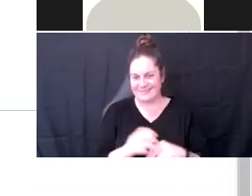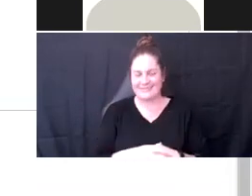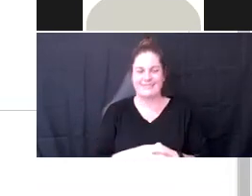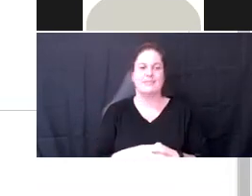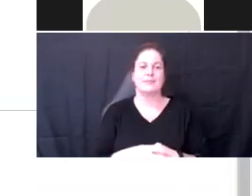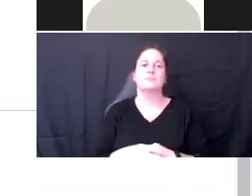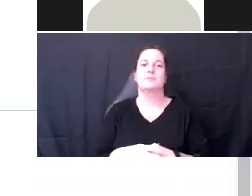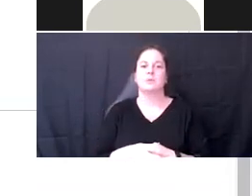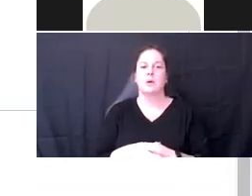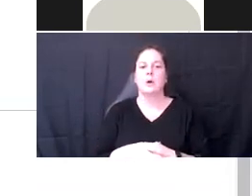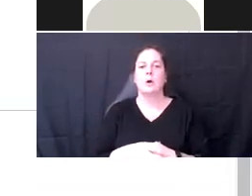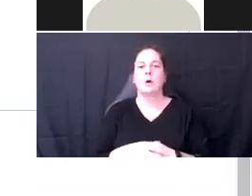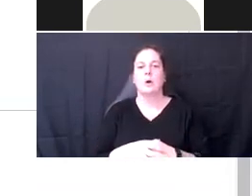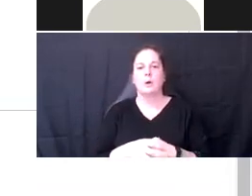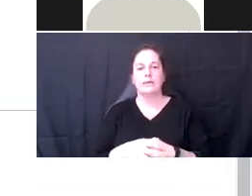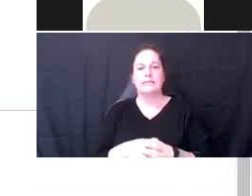let's take a look at